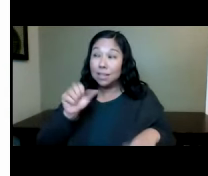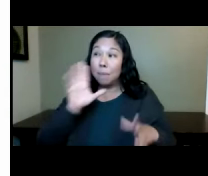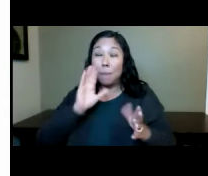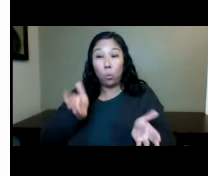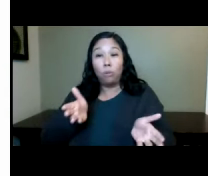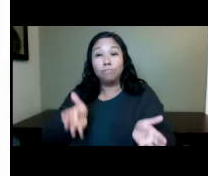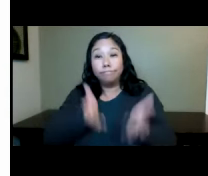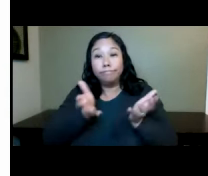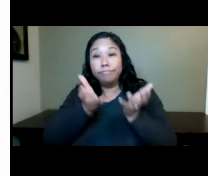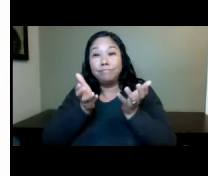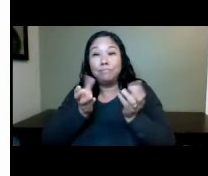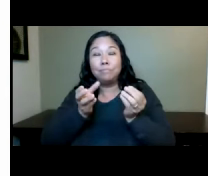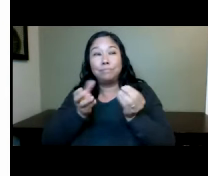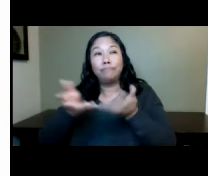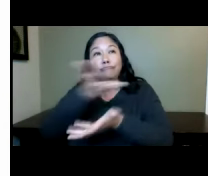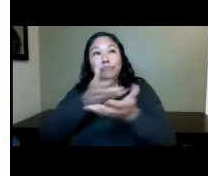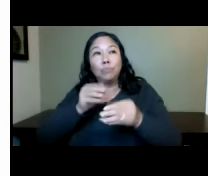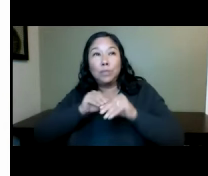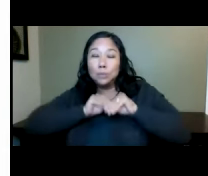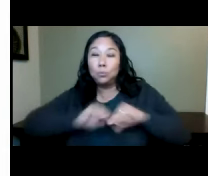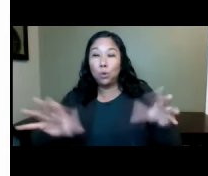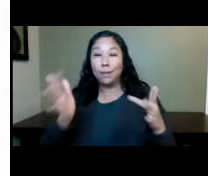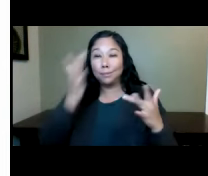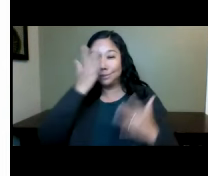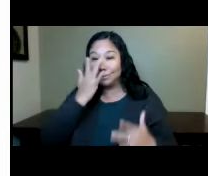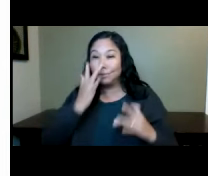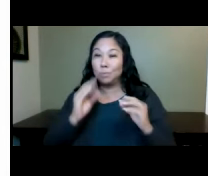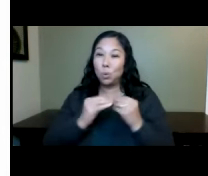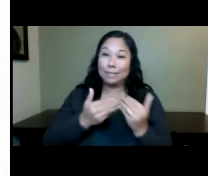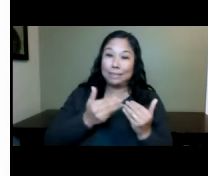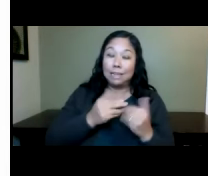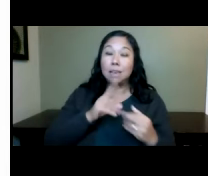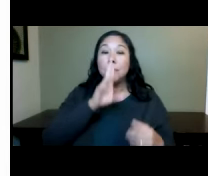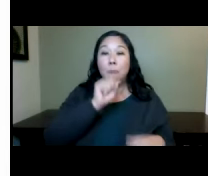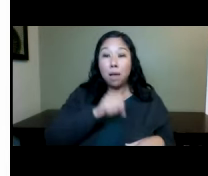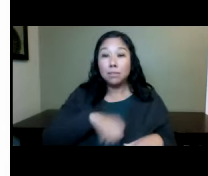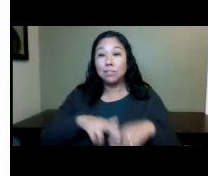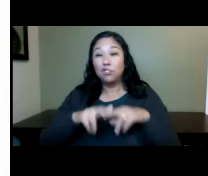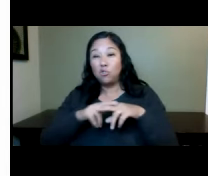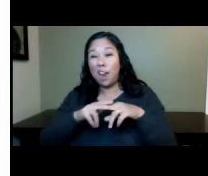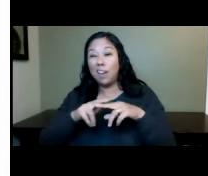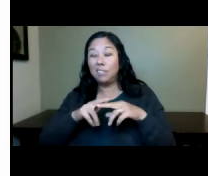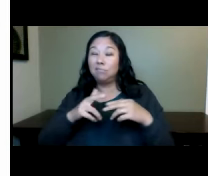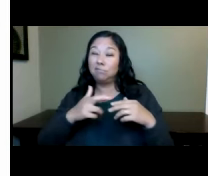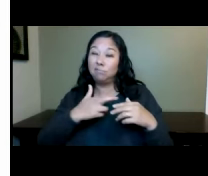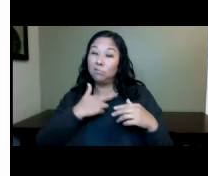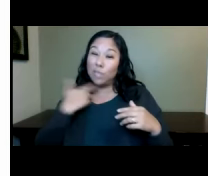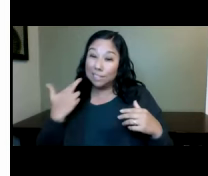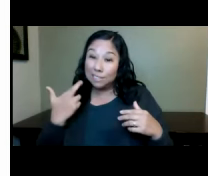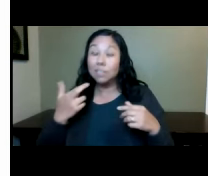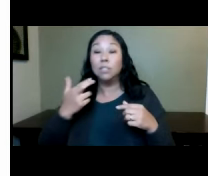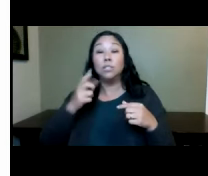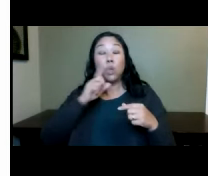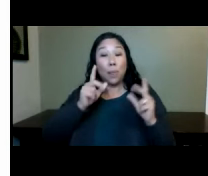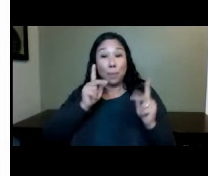So without that ventilation, the bus or train can also be risky. So a lot of people are going with the car, just driving in